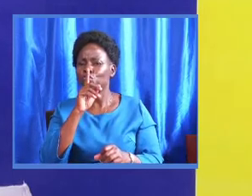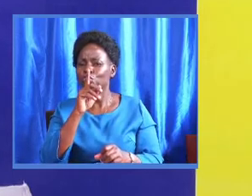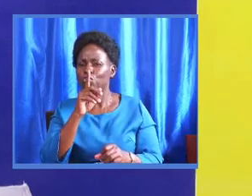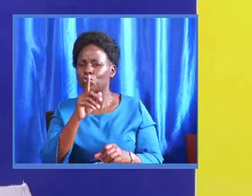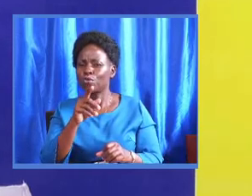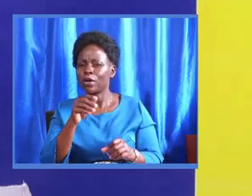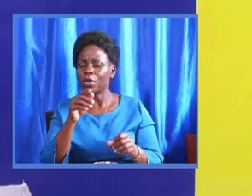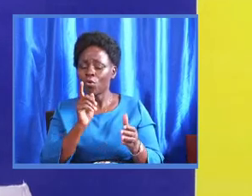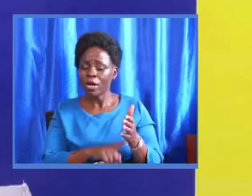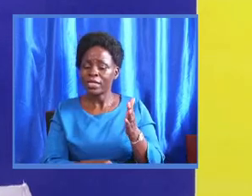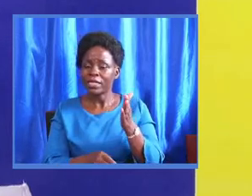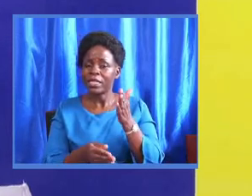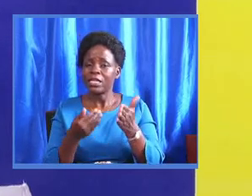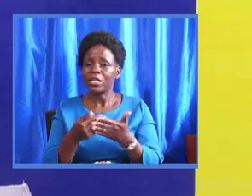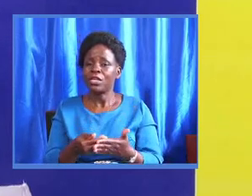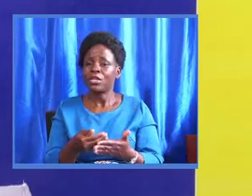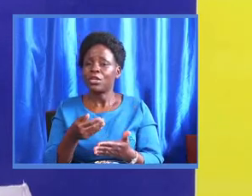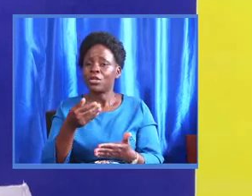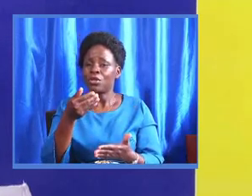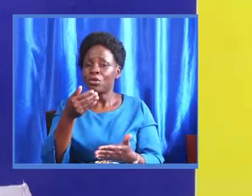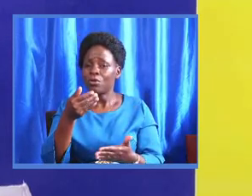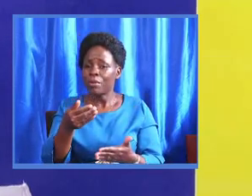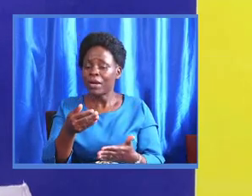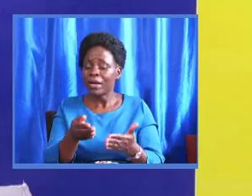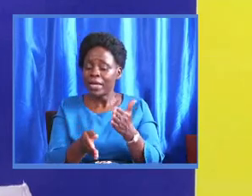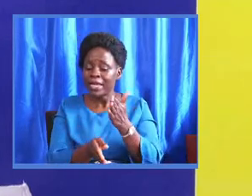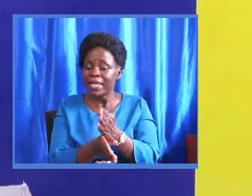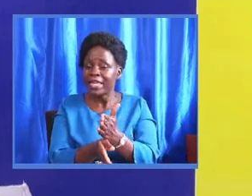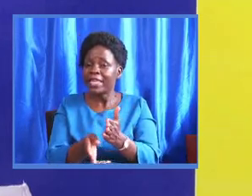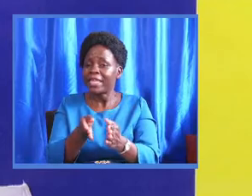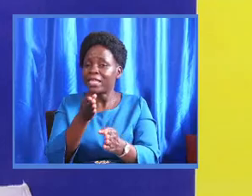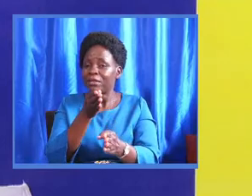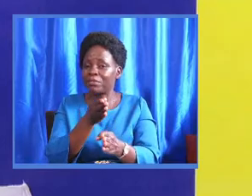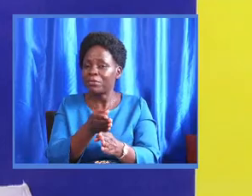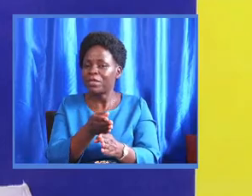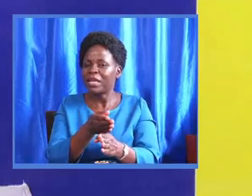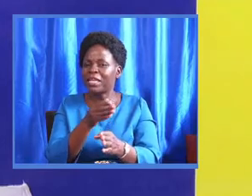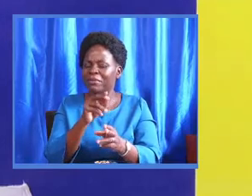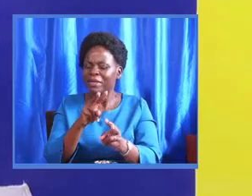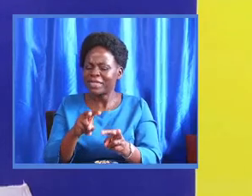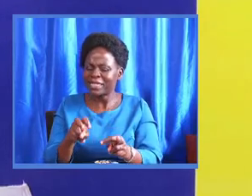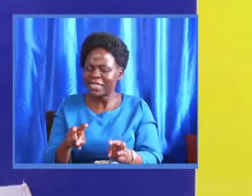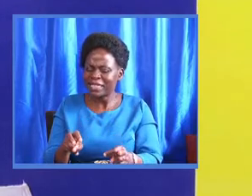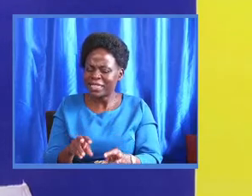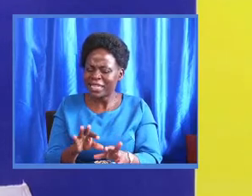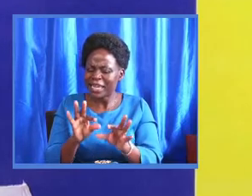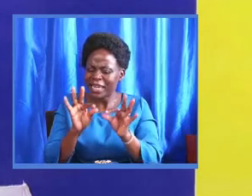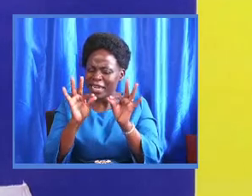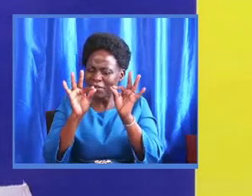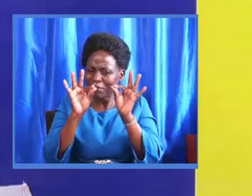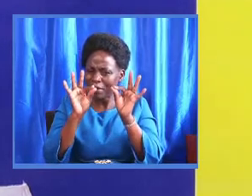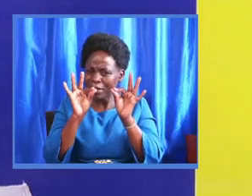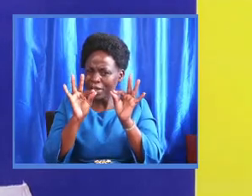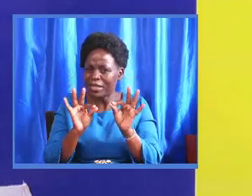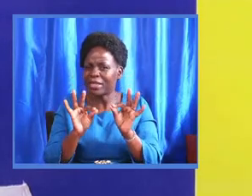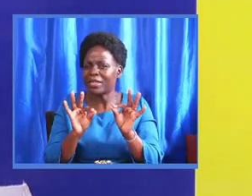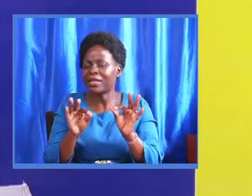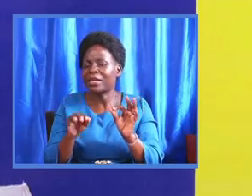bought is properly built, then you should have all these things available to you as your right as a